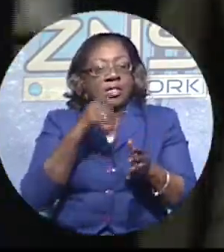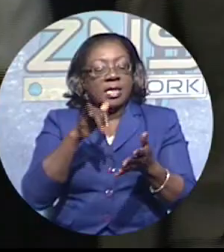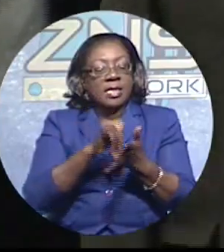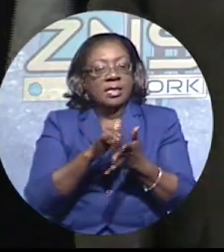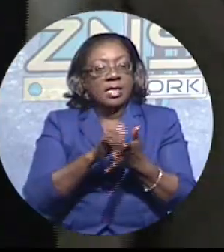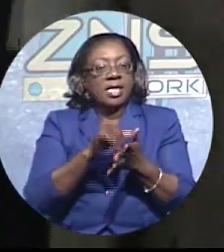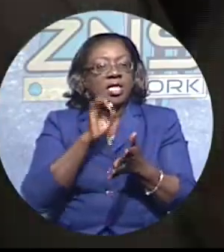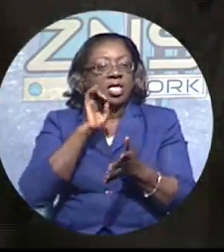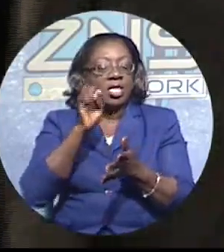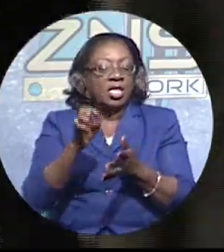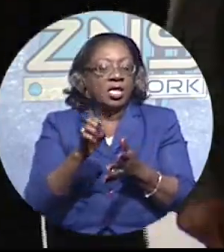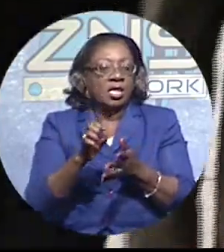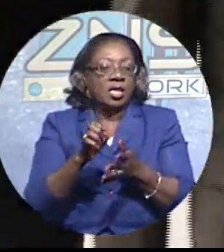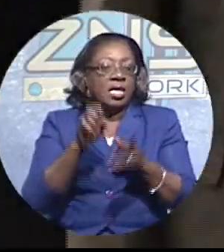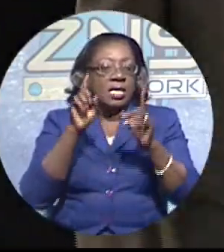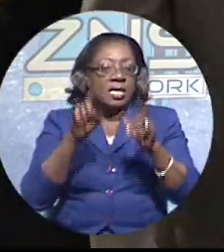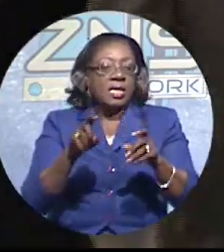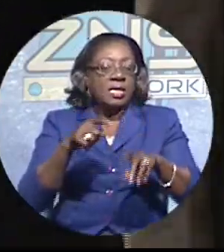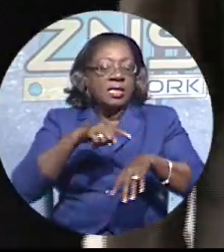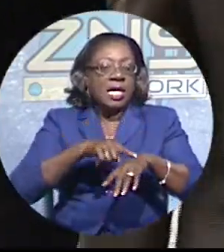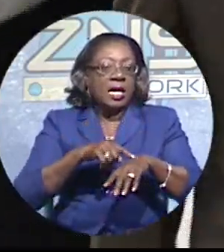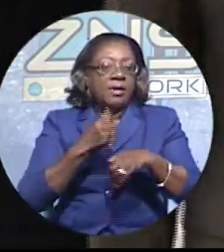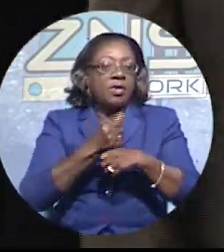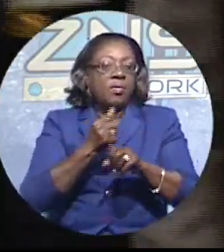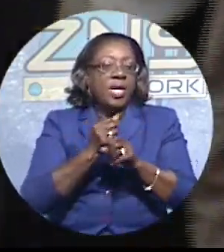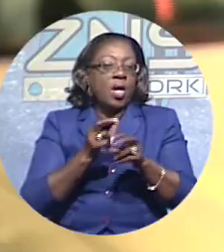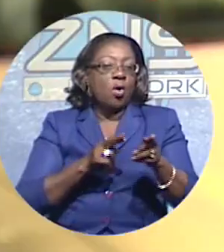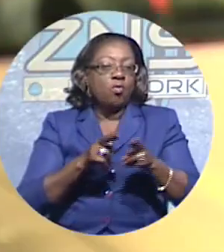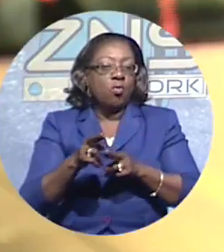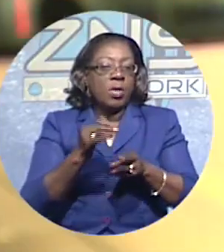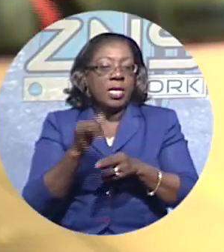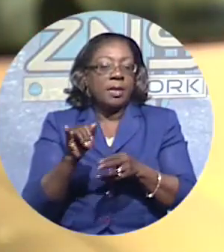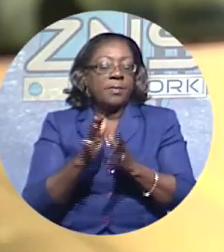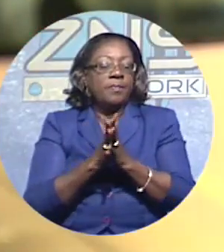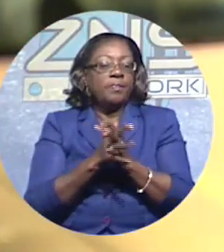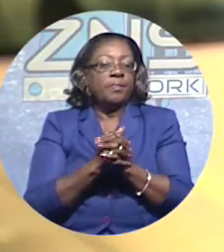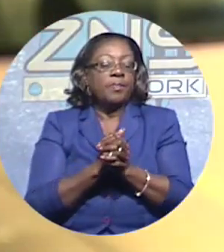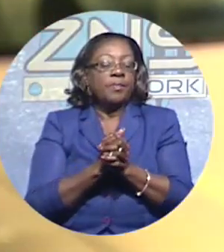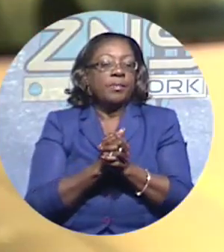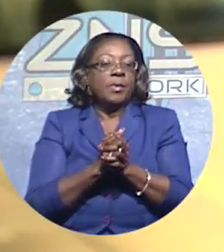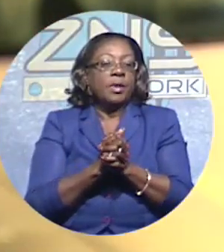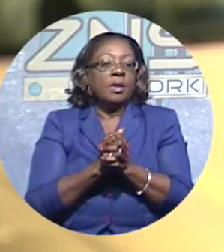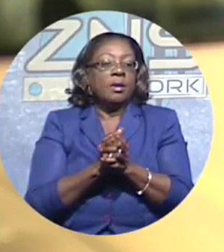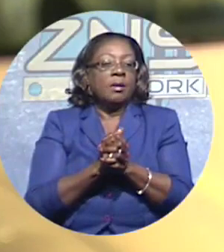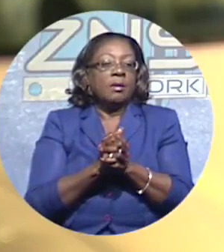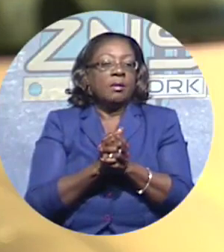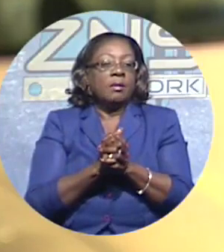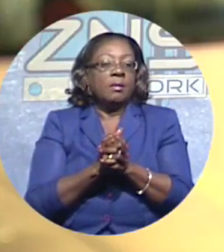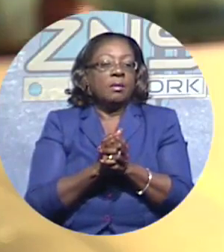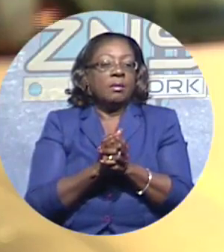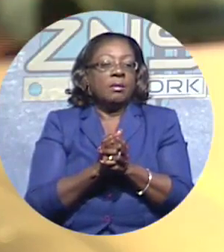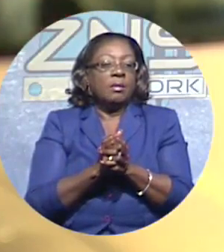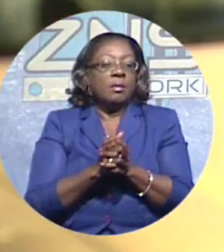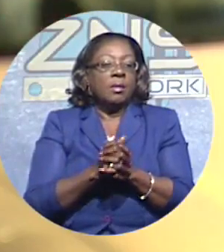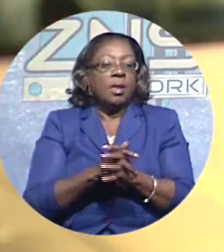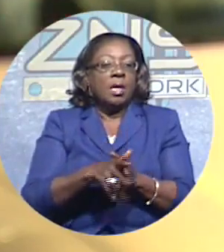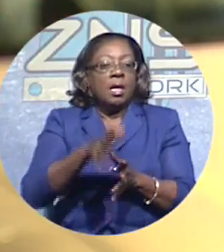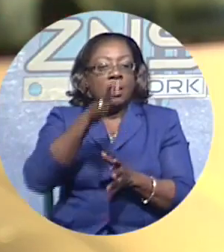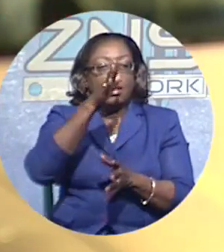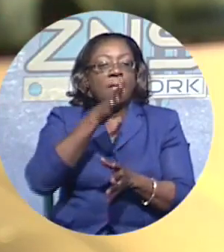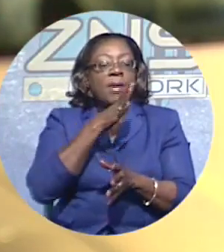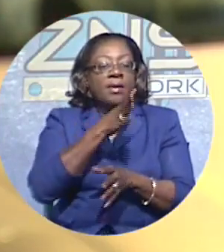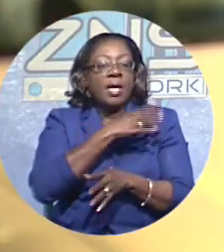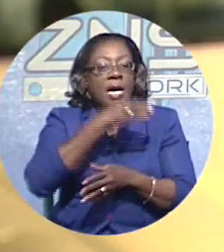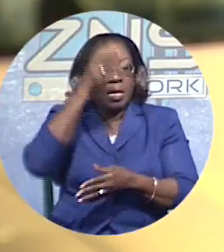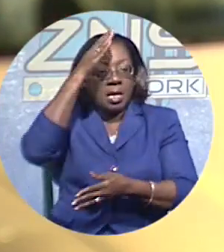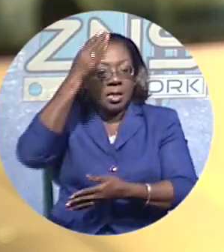stated that she needed time to make her ruling. The mother and son shot in that brazen home invasion